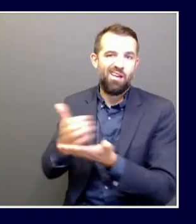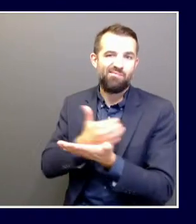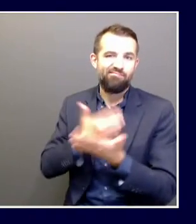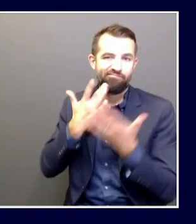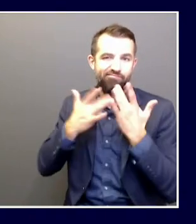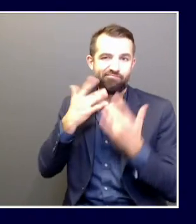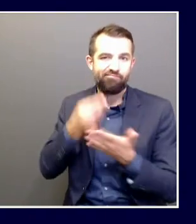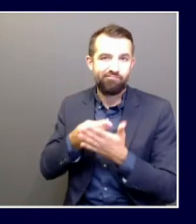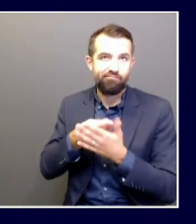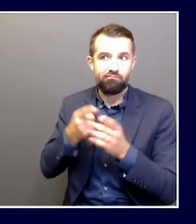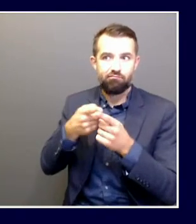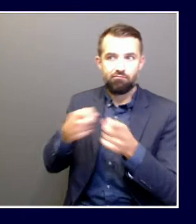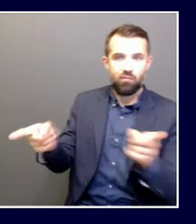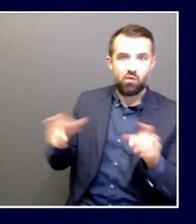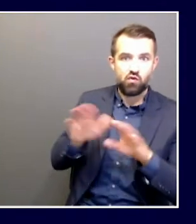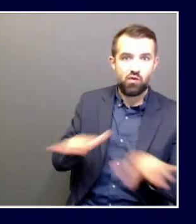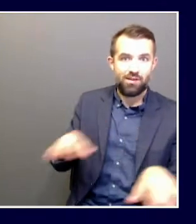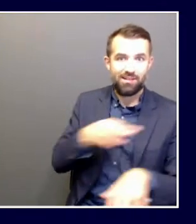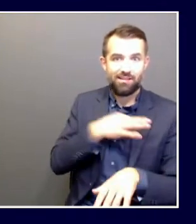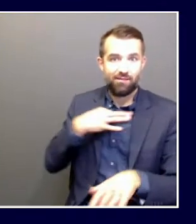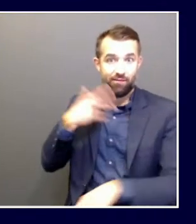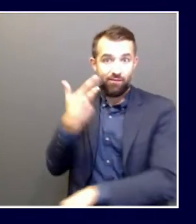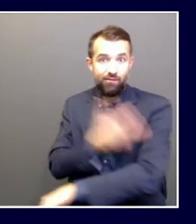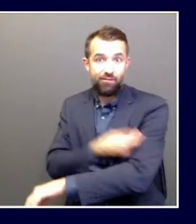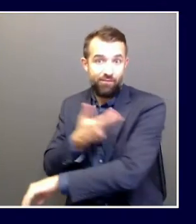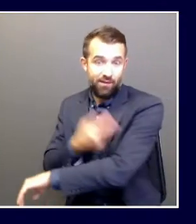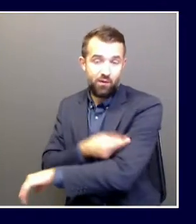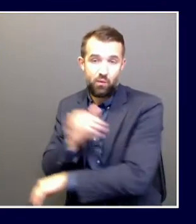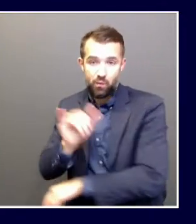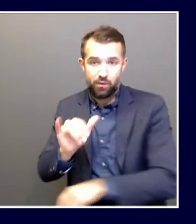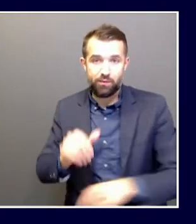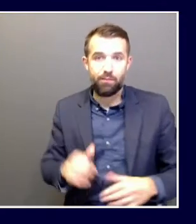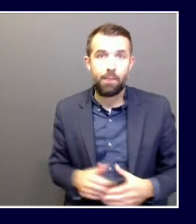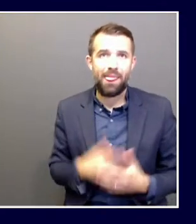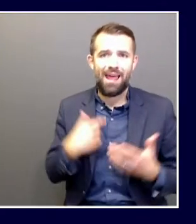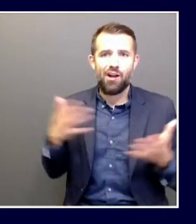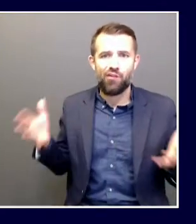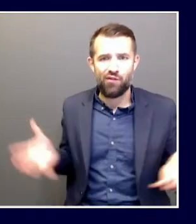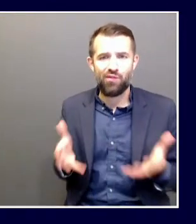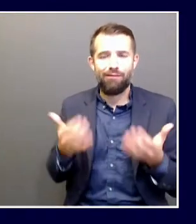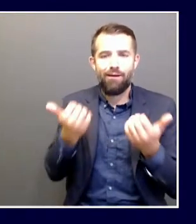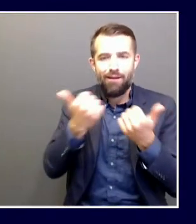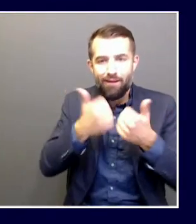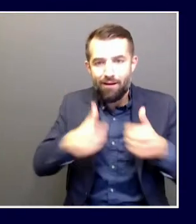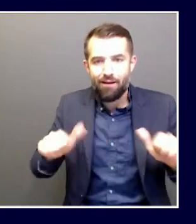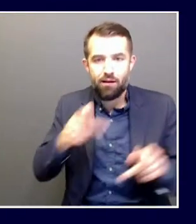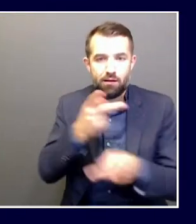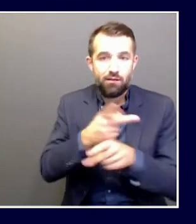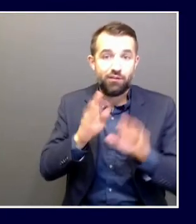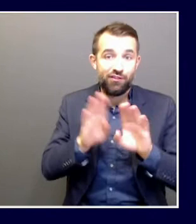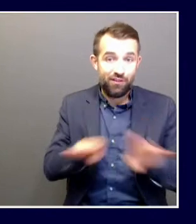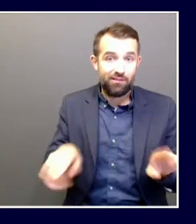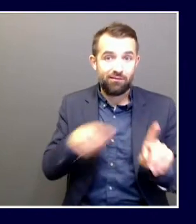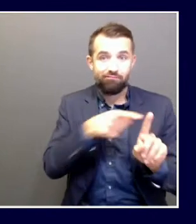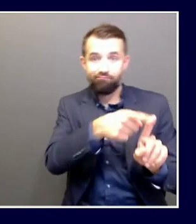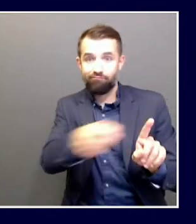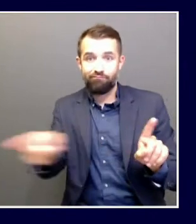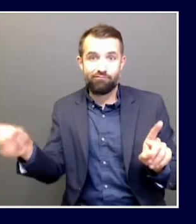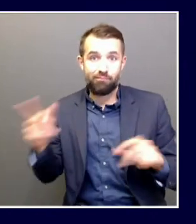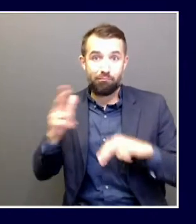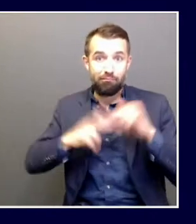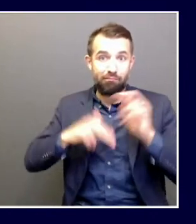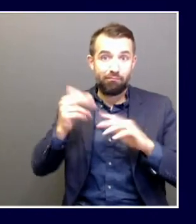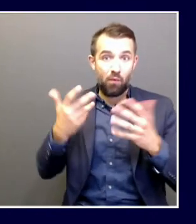and those staff vaccinated. We urge any child care facility that's interested in conducting a regularized testing program so they can